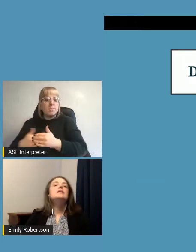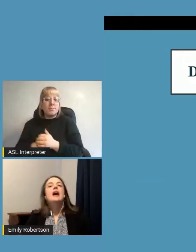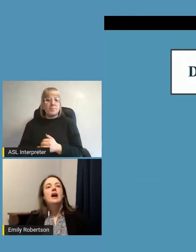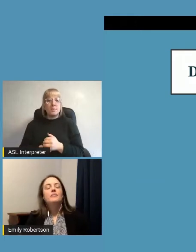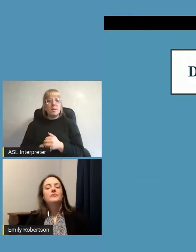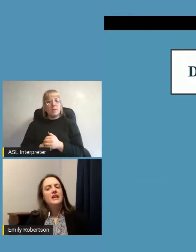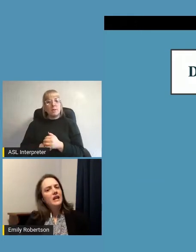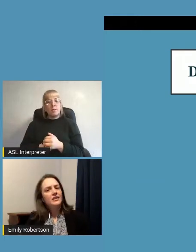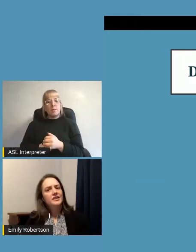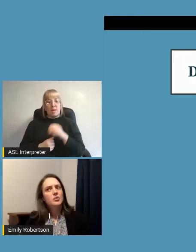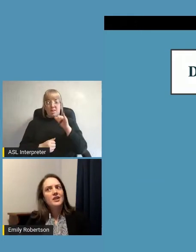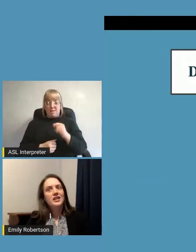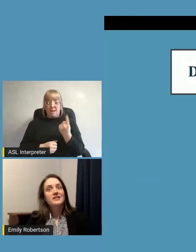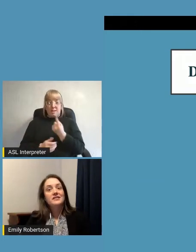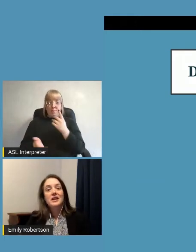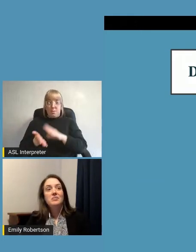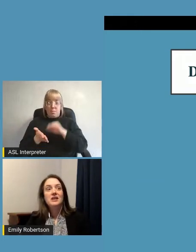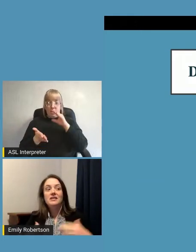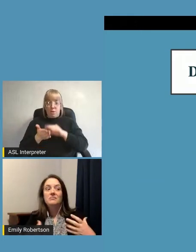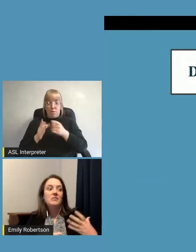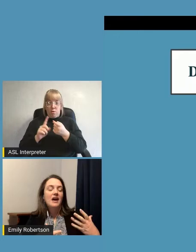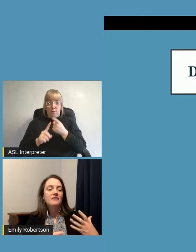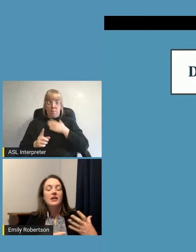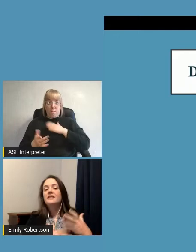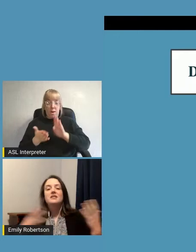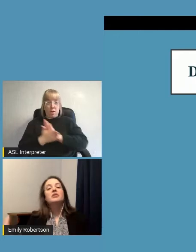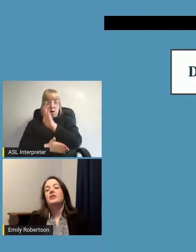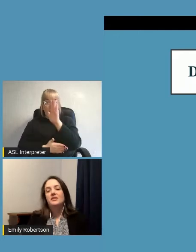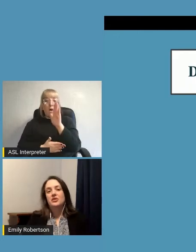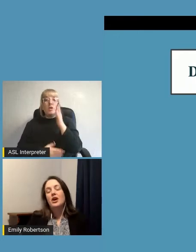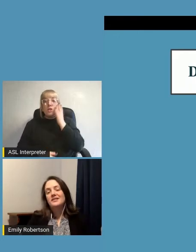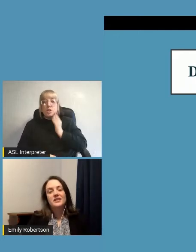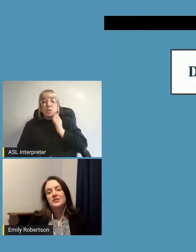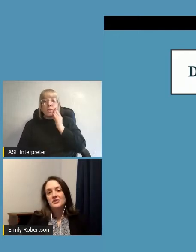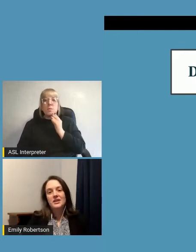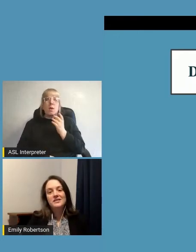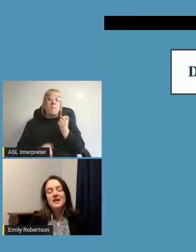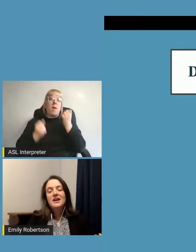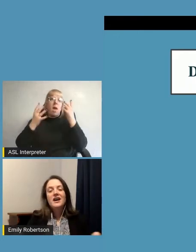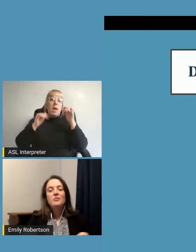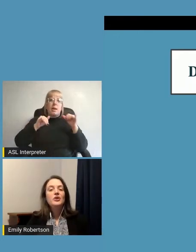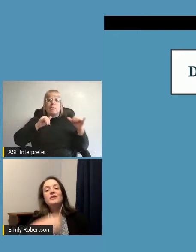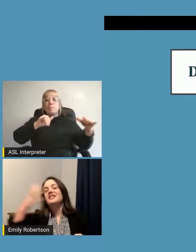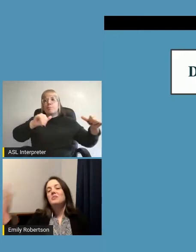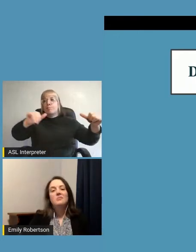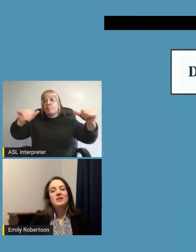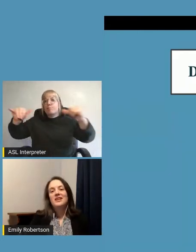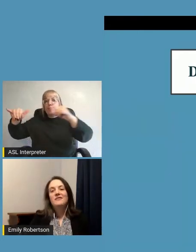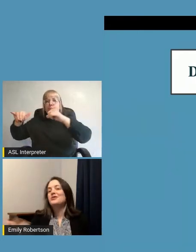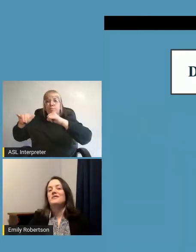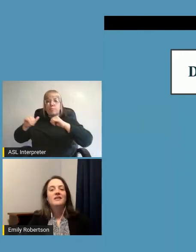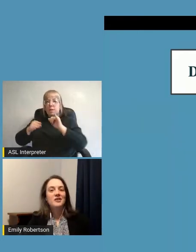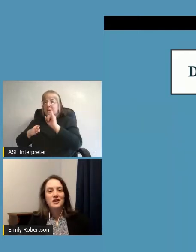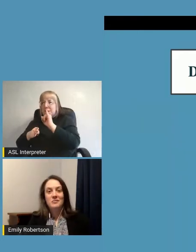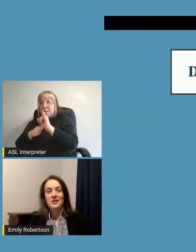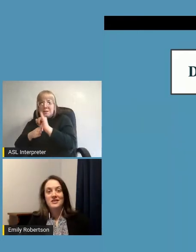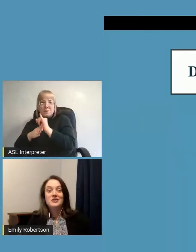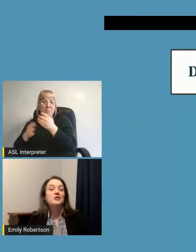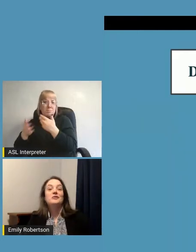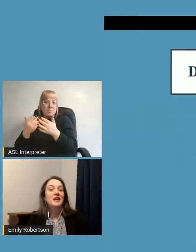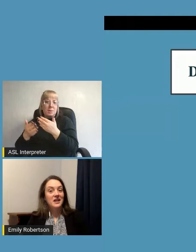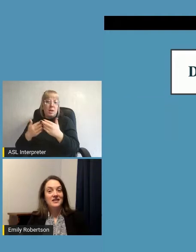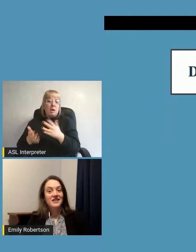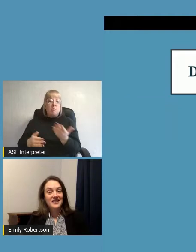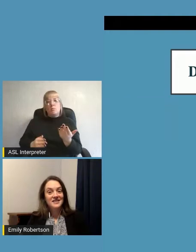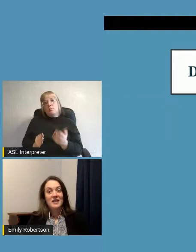that data analytics projects can have a lot of similarities across industries. We don't need to be a big Fortune 500 company